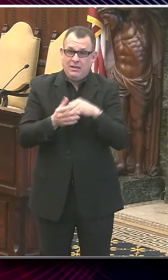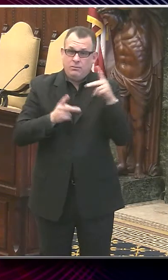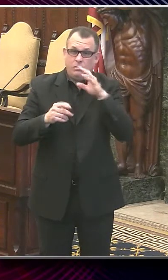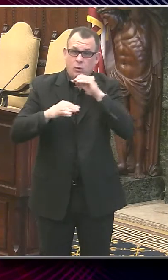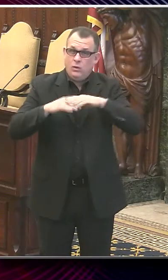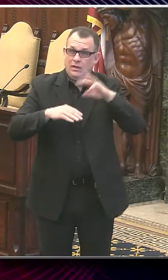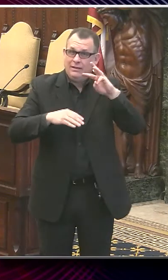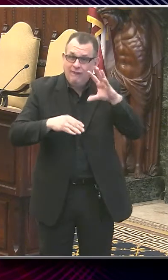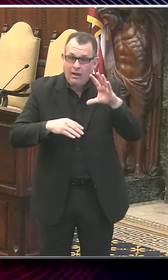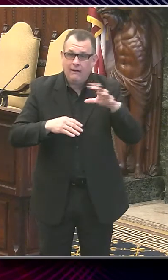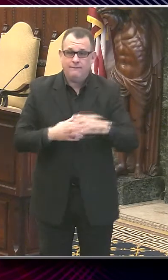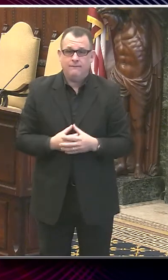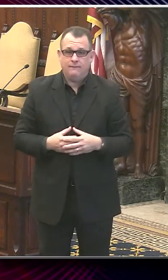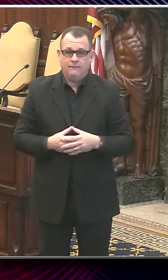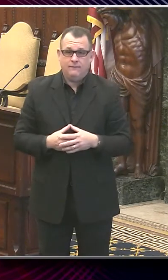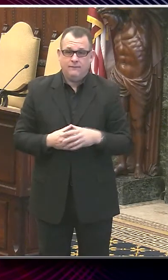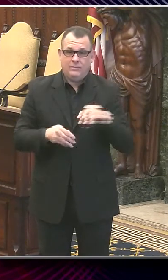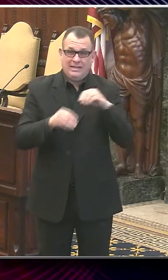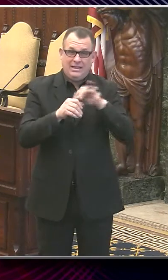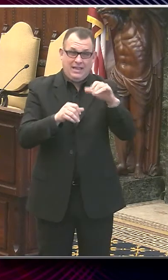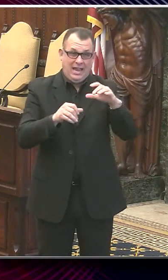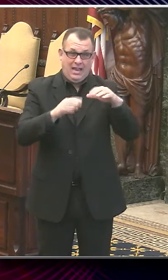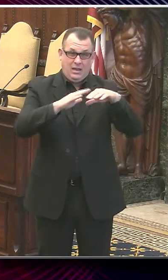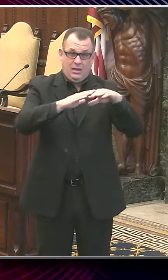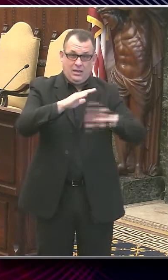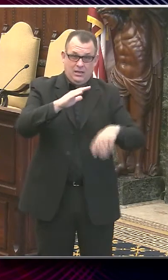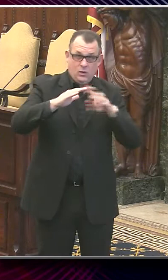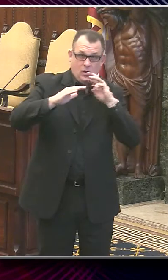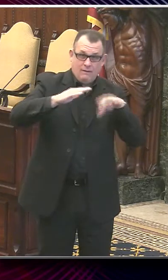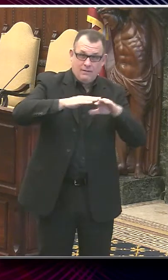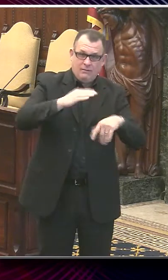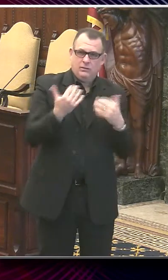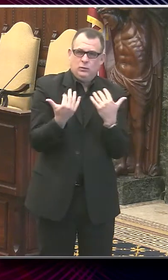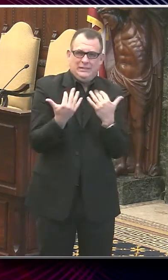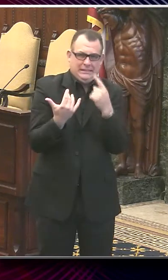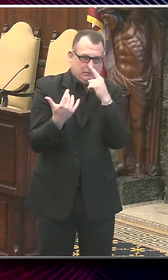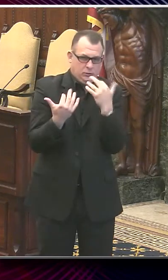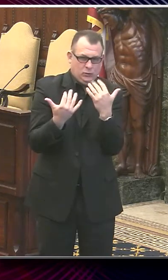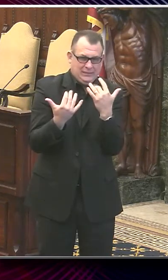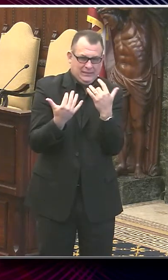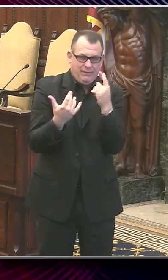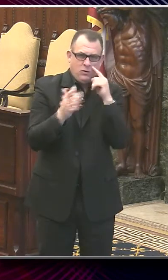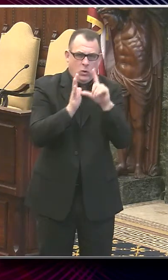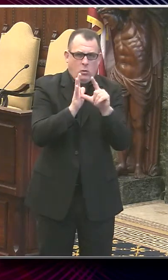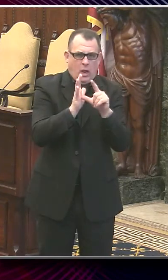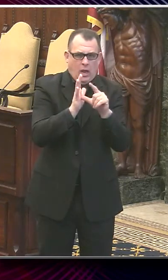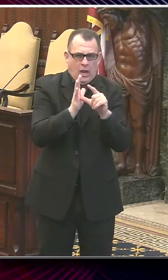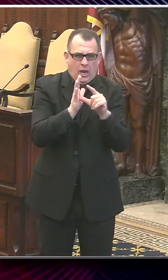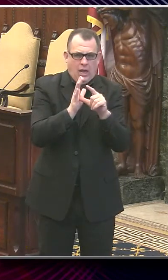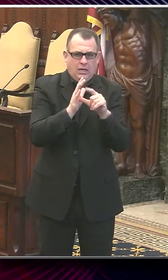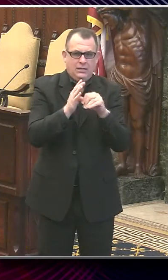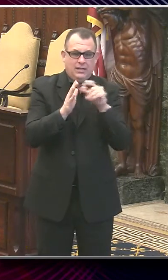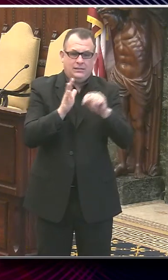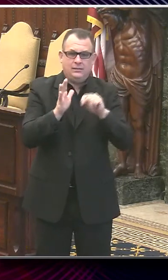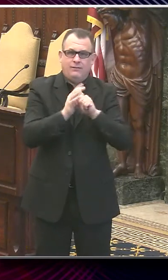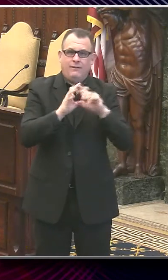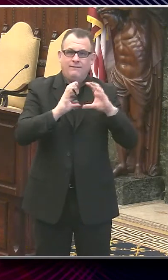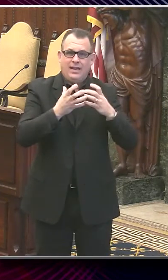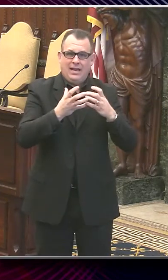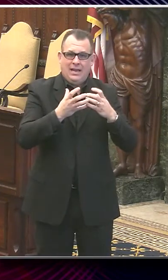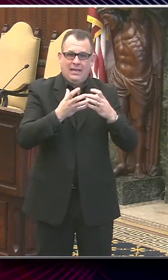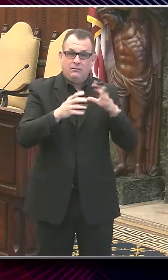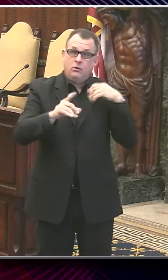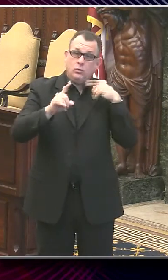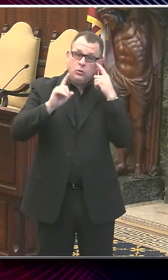65. If you're in the database and you're under the age of 65, you may have to wait a little bit because we do, just during this next period, want to protect as many people over 65